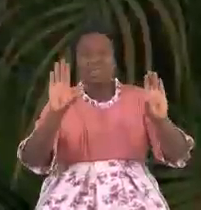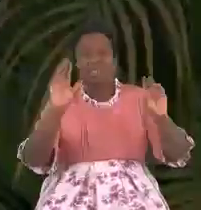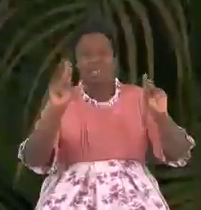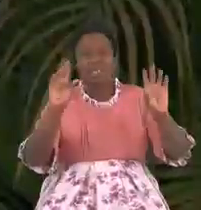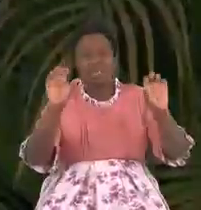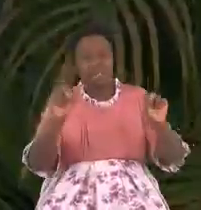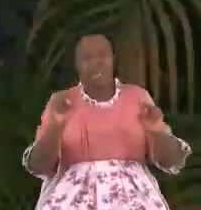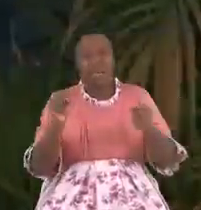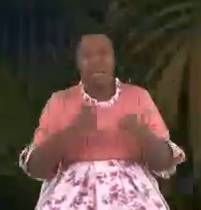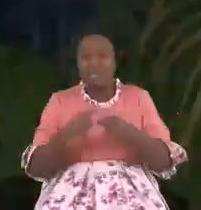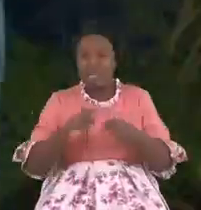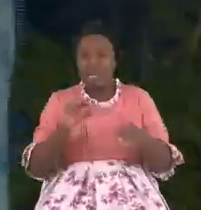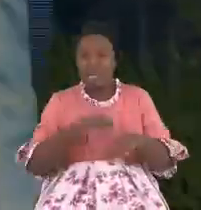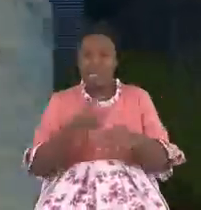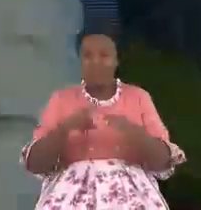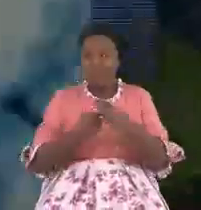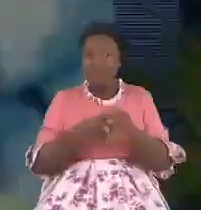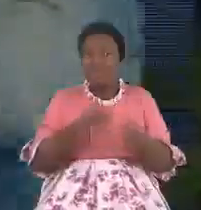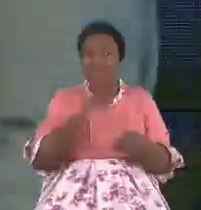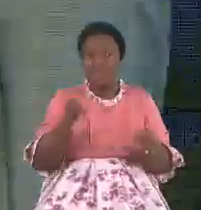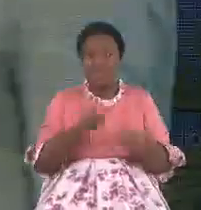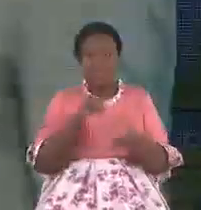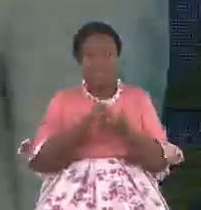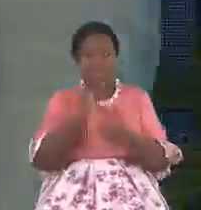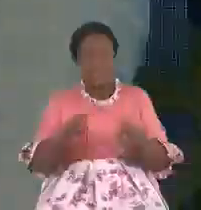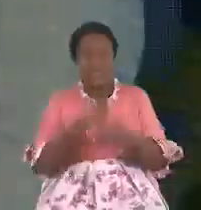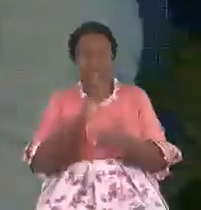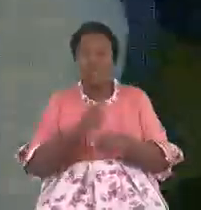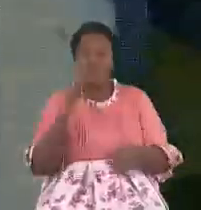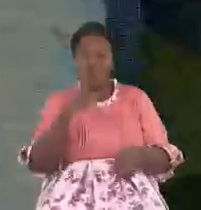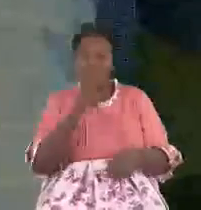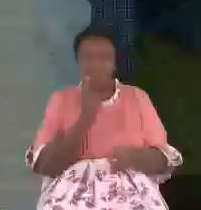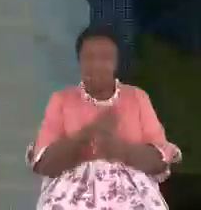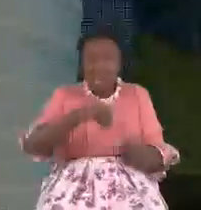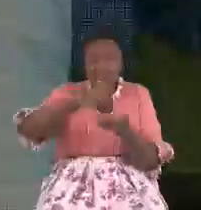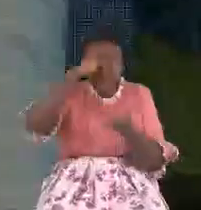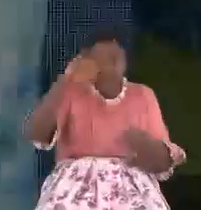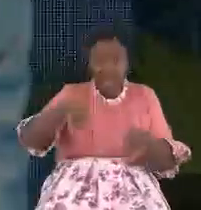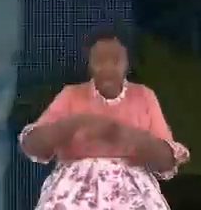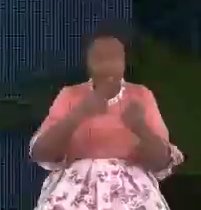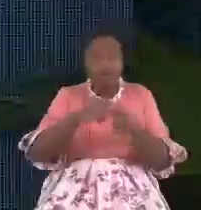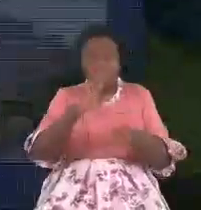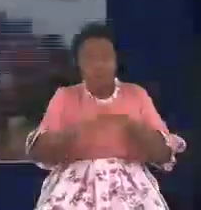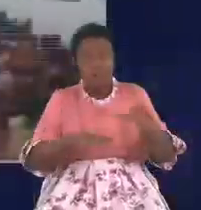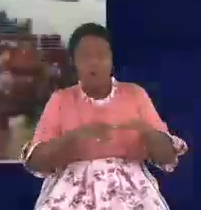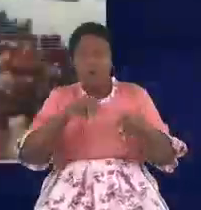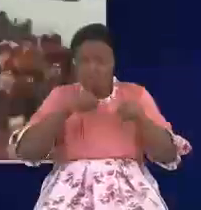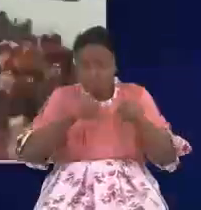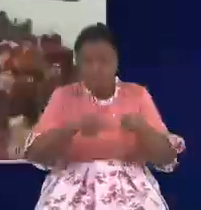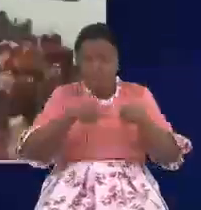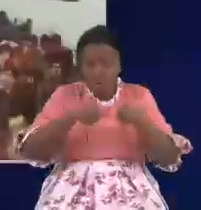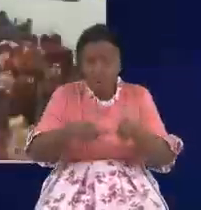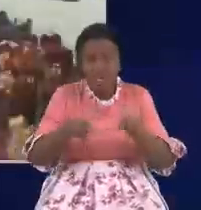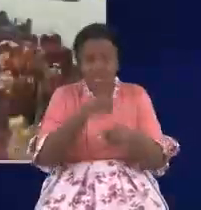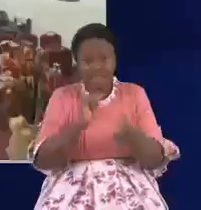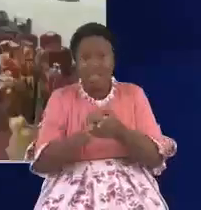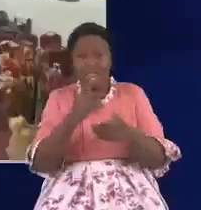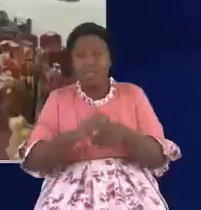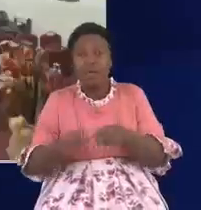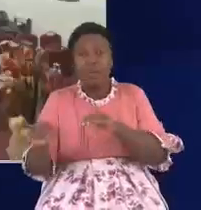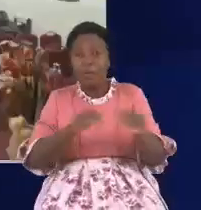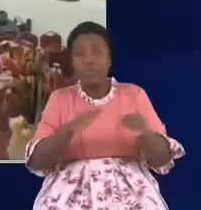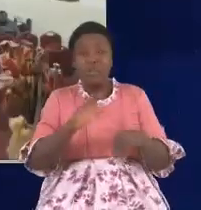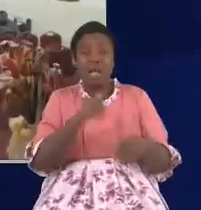walk and you may not work perfectly but keep on keep on the performers has come and you'll be made whole